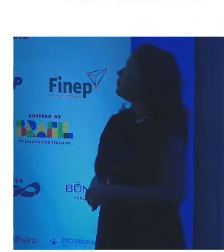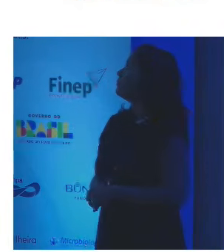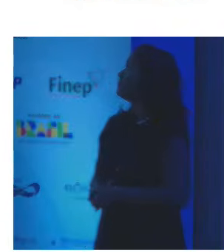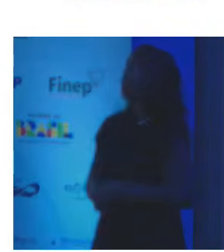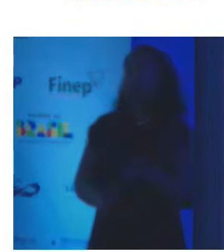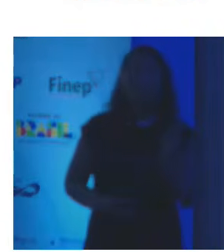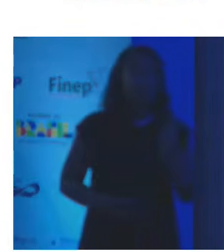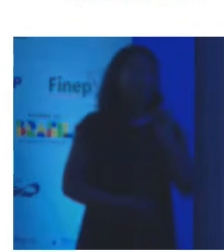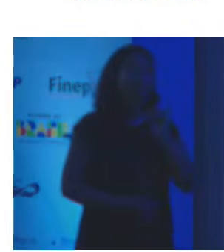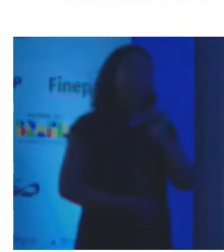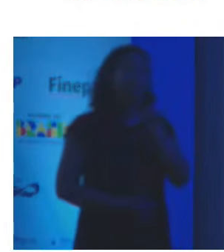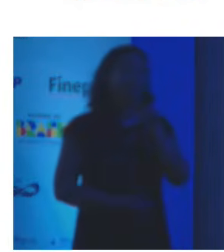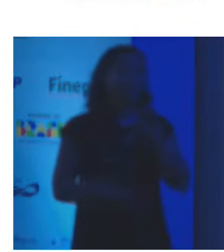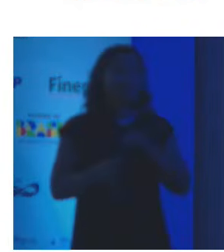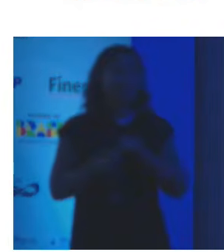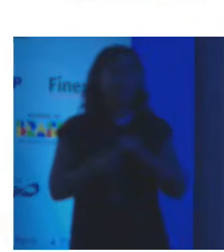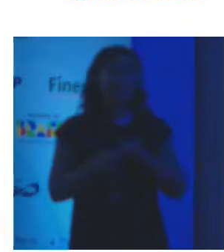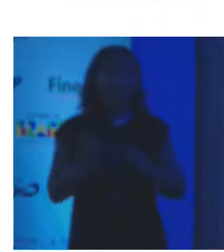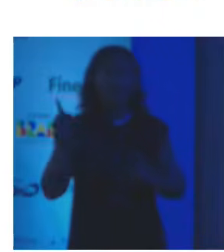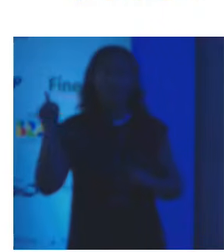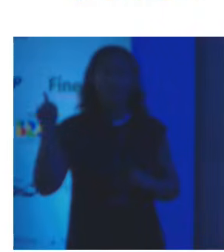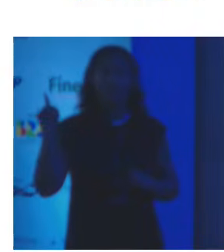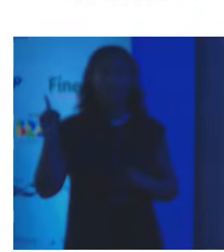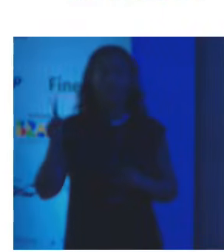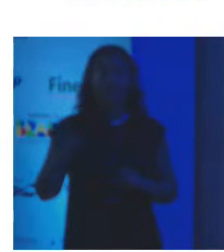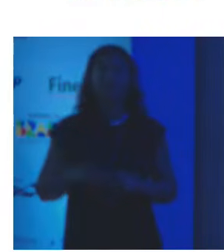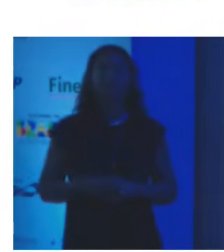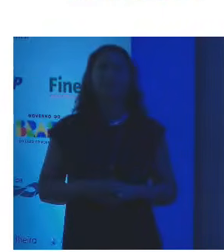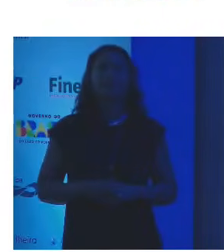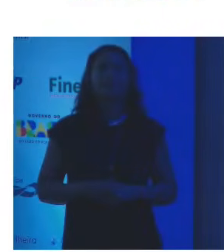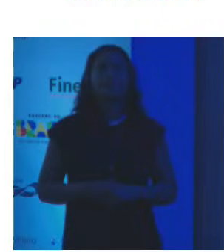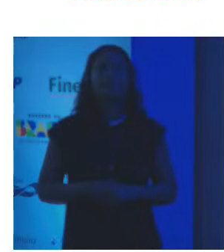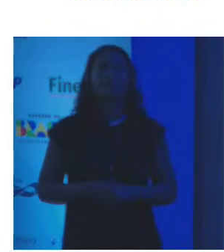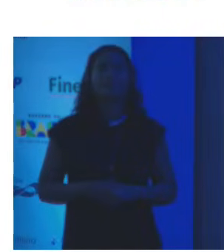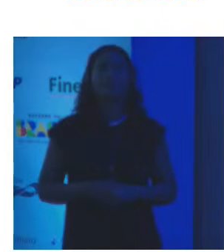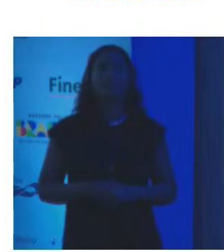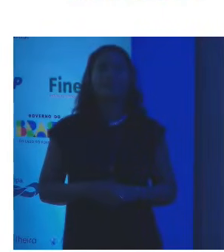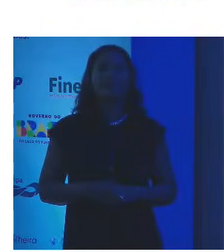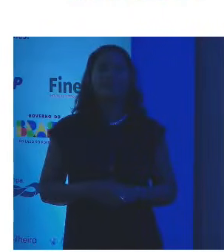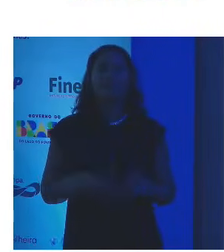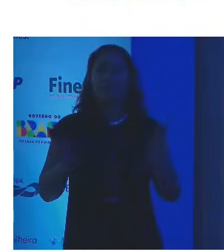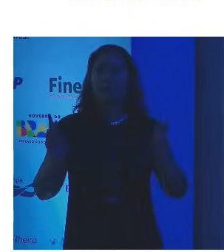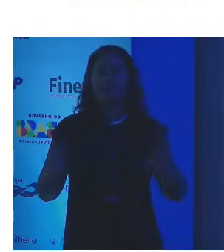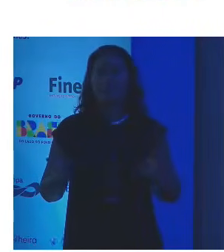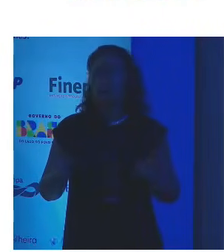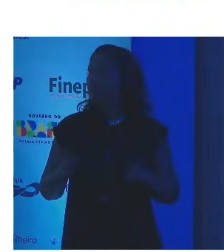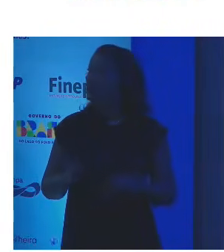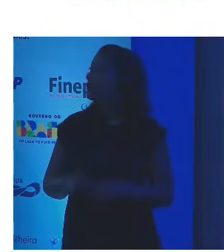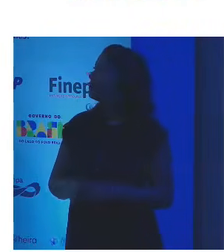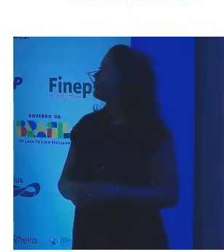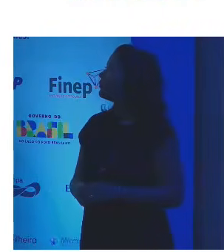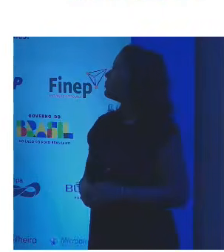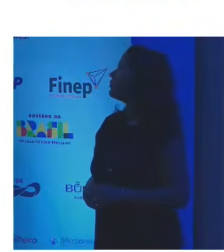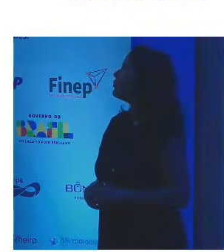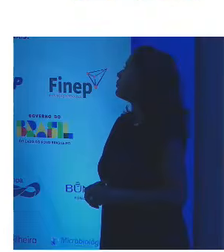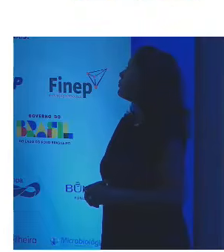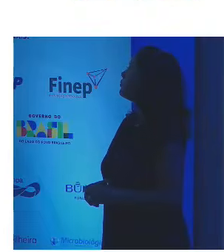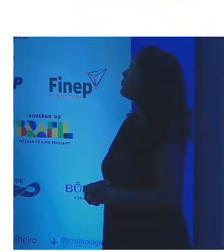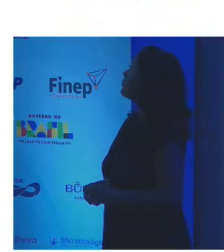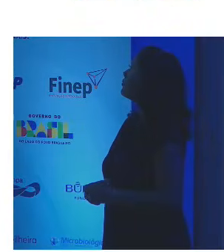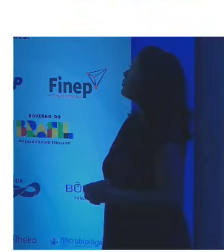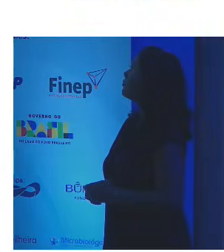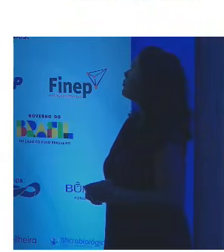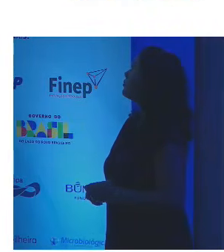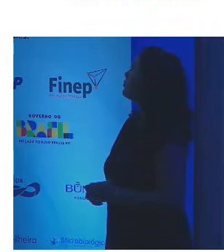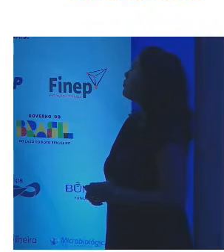that, this is the same things. The pink turtles are there. They are born on these parts. They are very young,